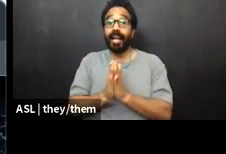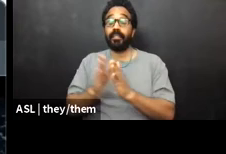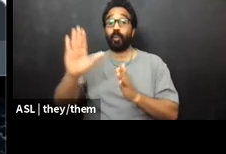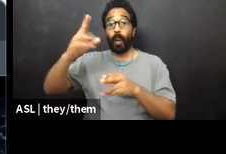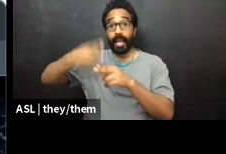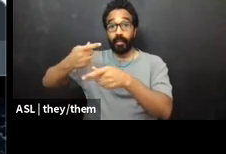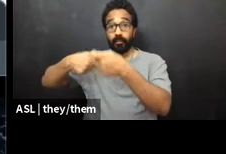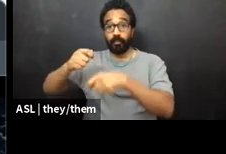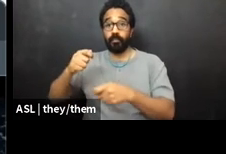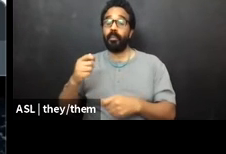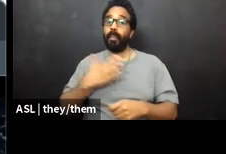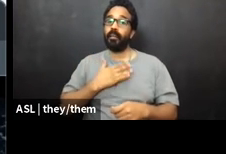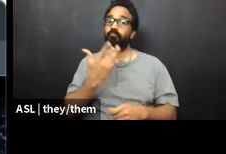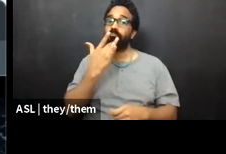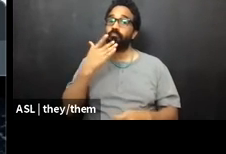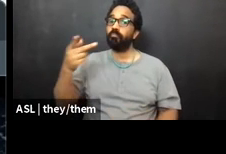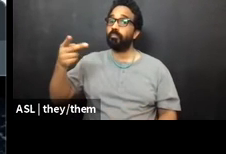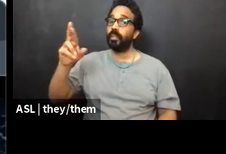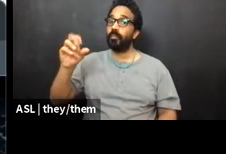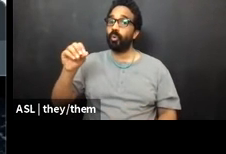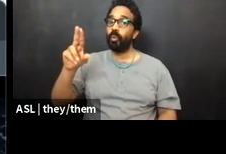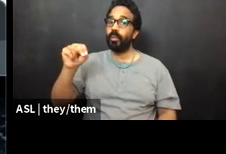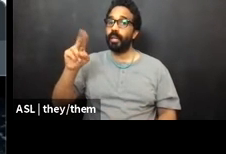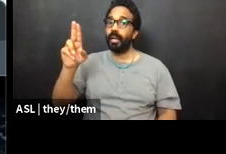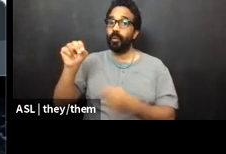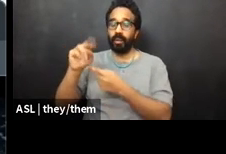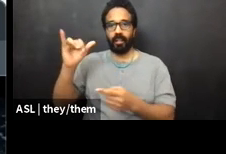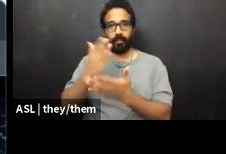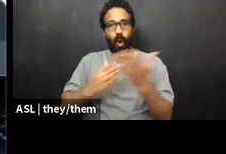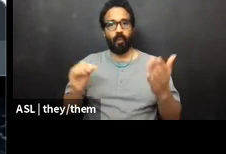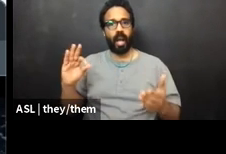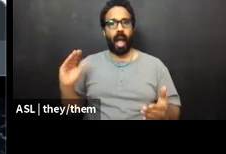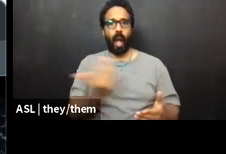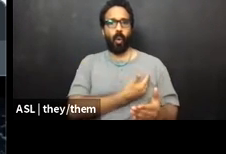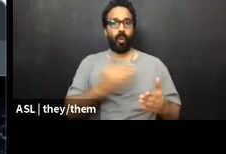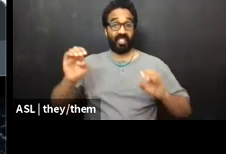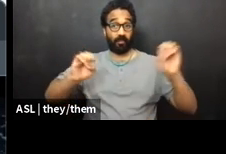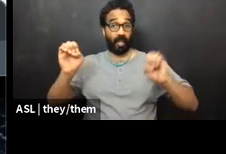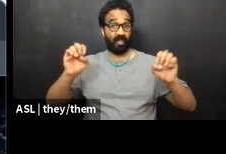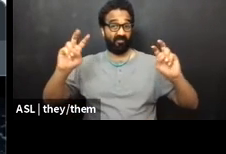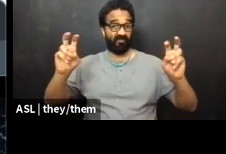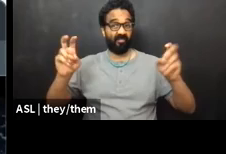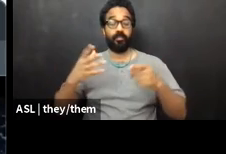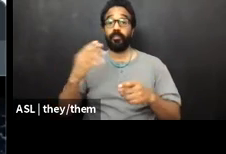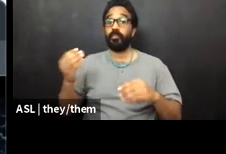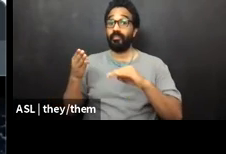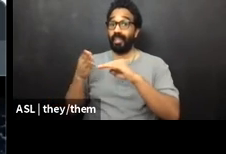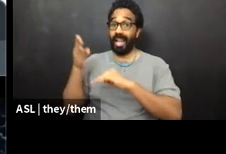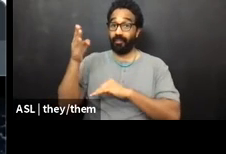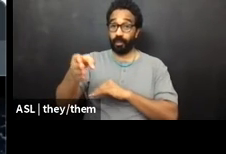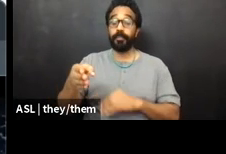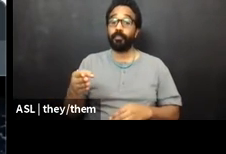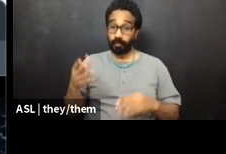an option, and it's part of the experiment. And then afterwards, please go